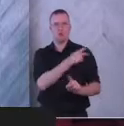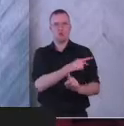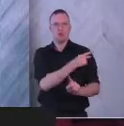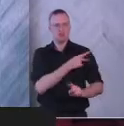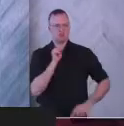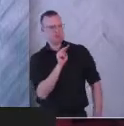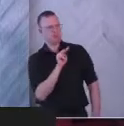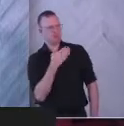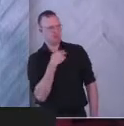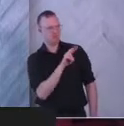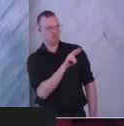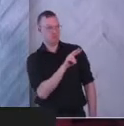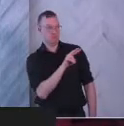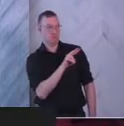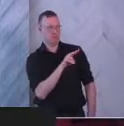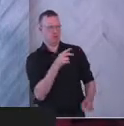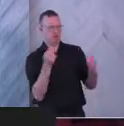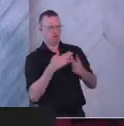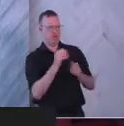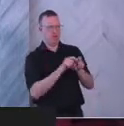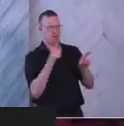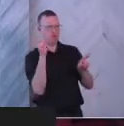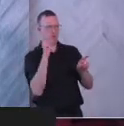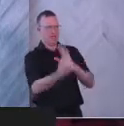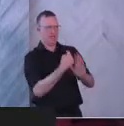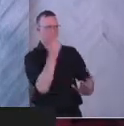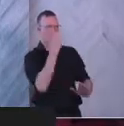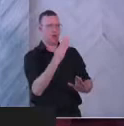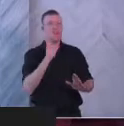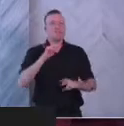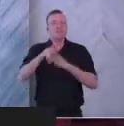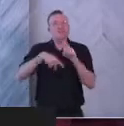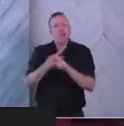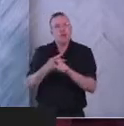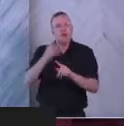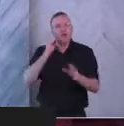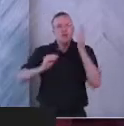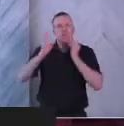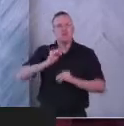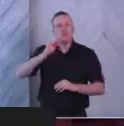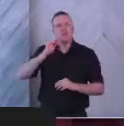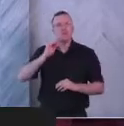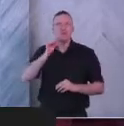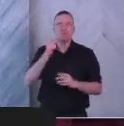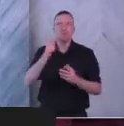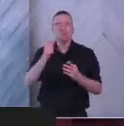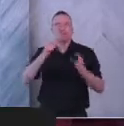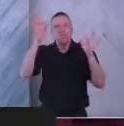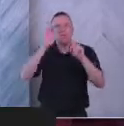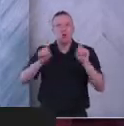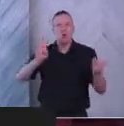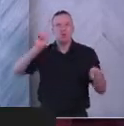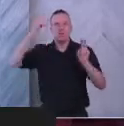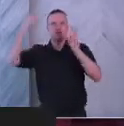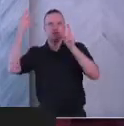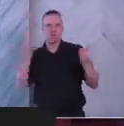by her because he was afraid that as a Muslim, she was going to kill him. This is the type of I'm not going to say the word ignorance, but just misunderstanding that was taking